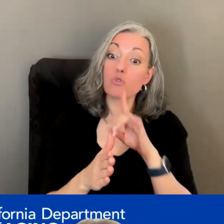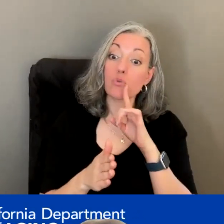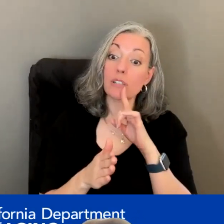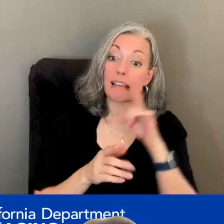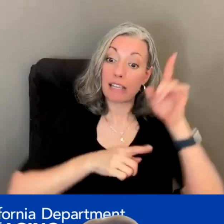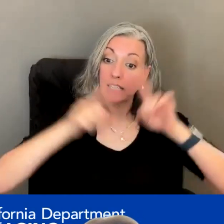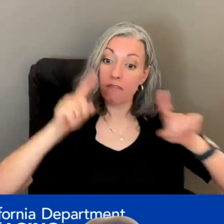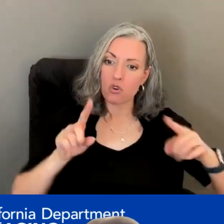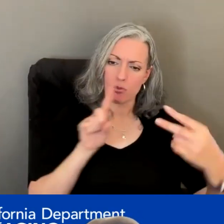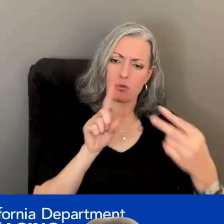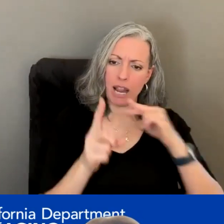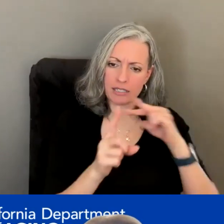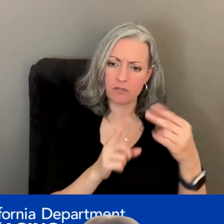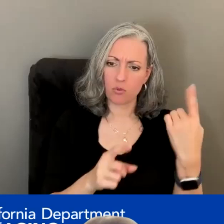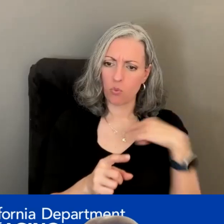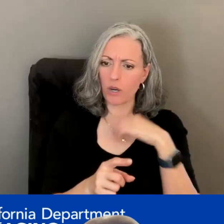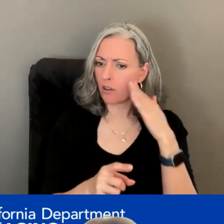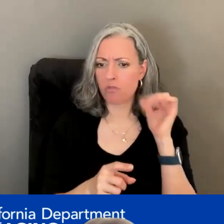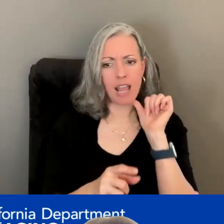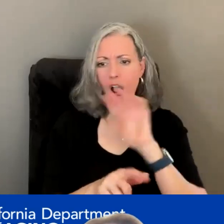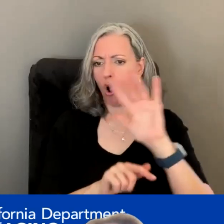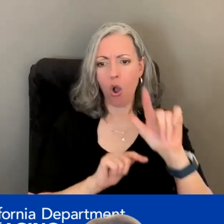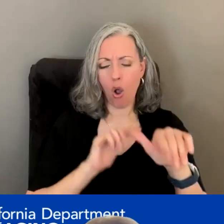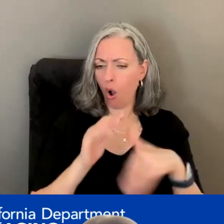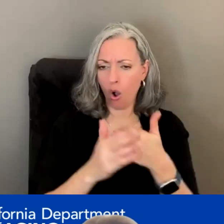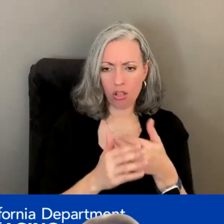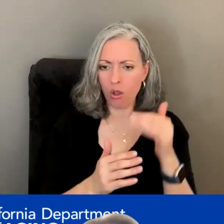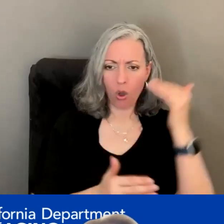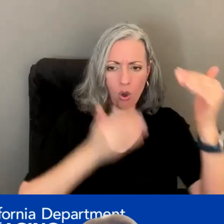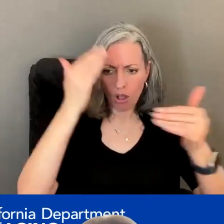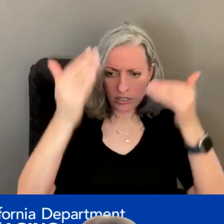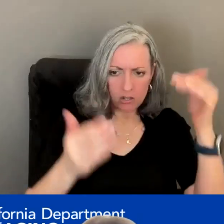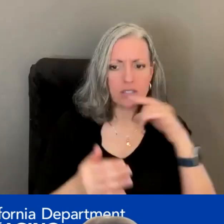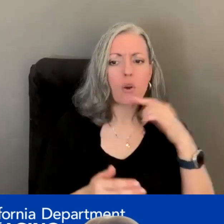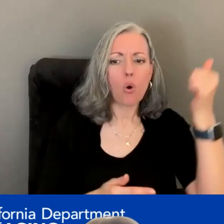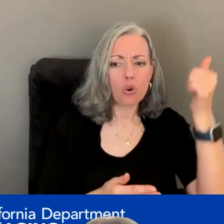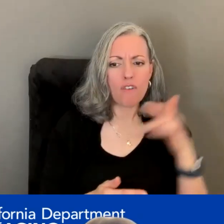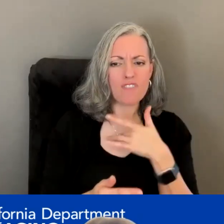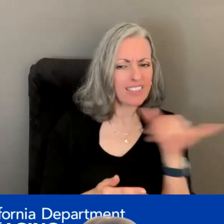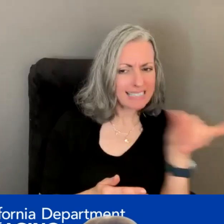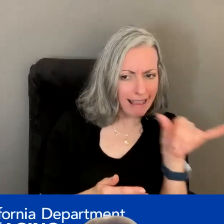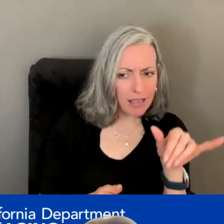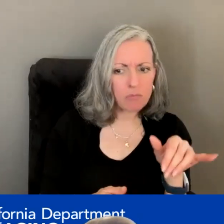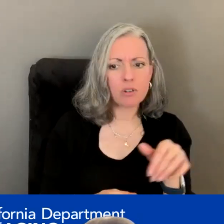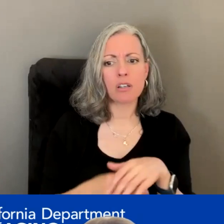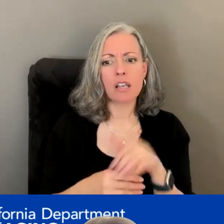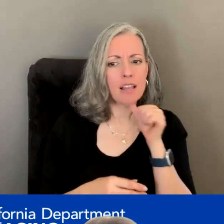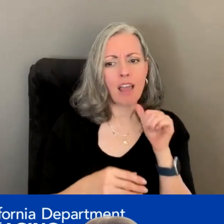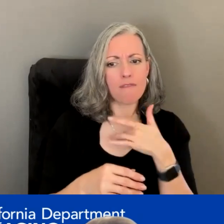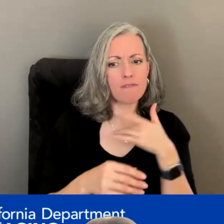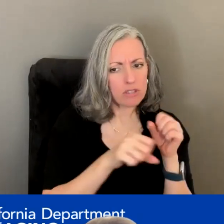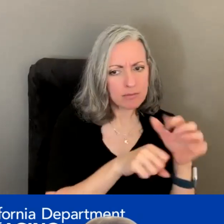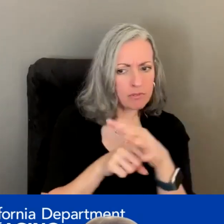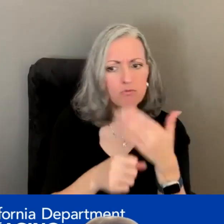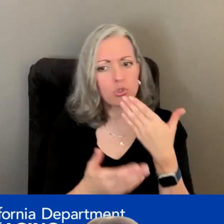diverse perspectives, because as we know, not all older adults age the same, nor do they feel the impact of services, good